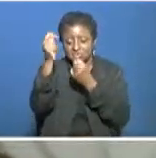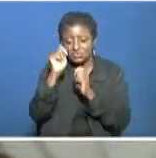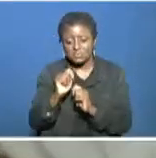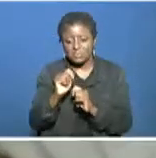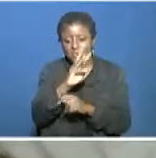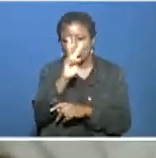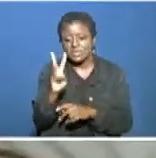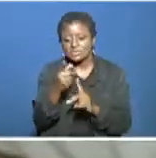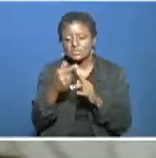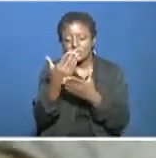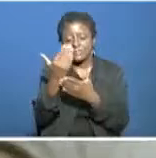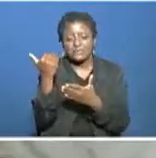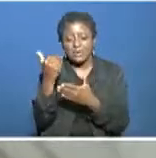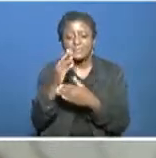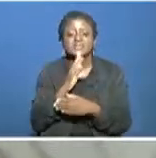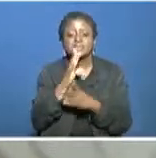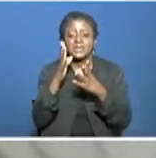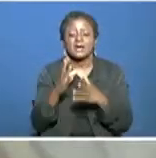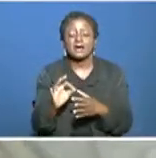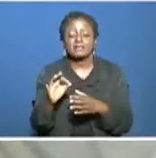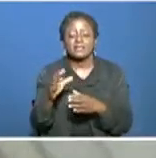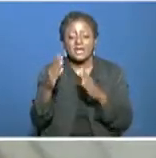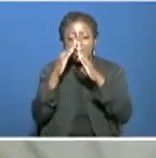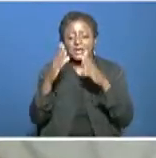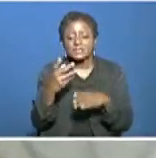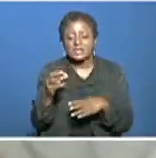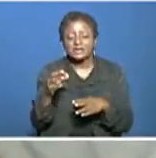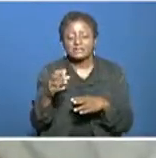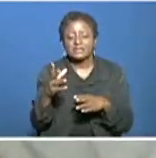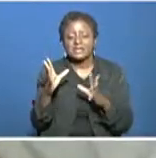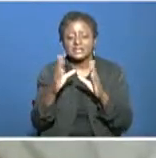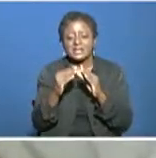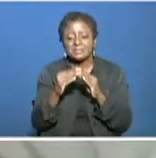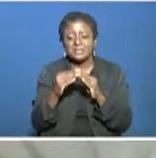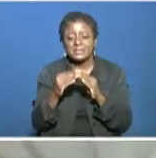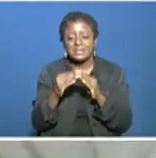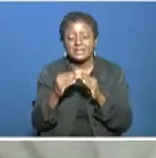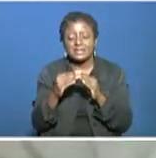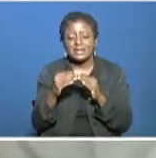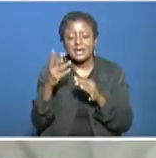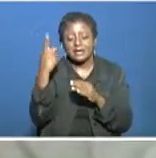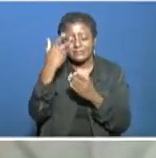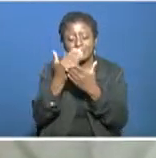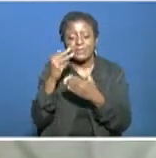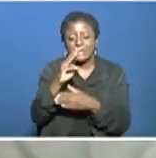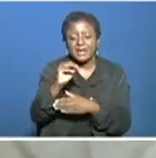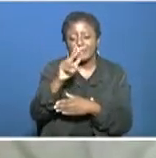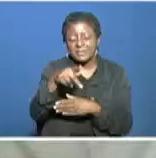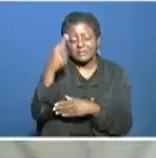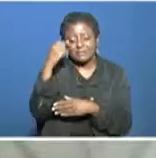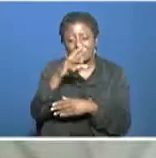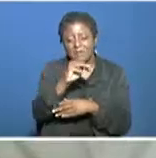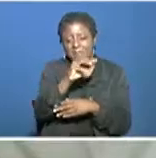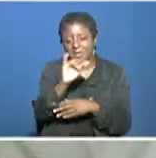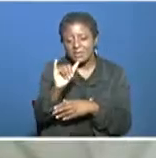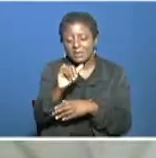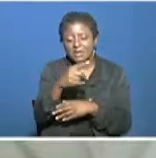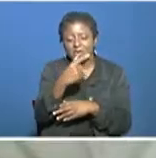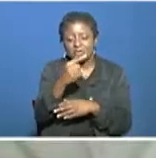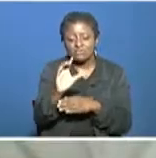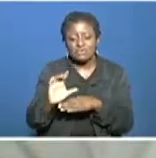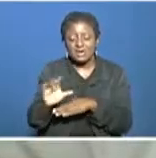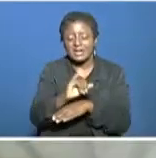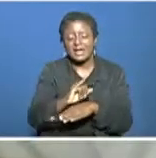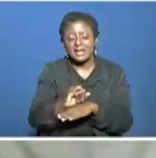former Speaker of the House of Assembly and former Member of Parliament for Mayaguana, Inagua, Crooked Island, Acklands, and Long Key, the